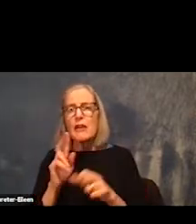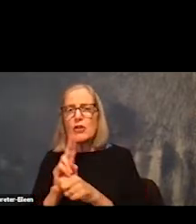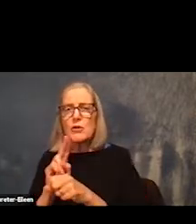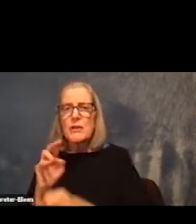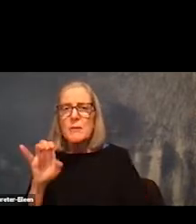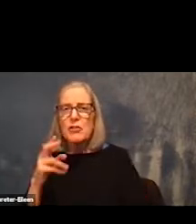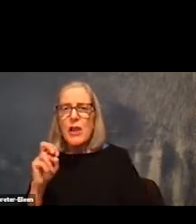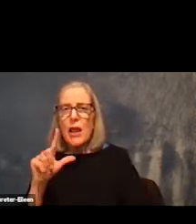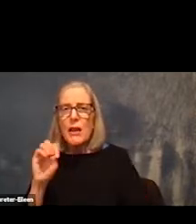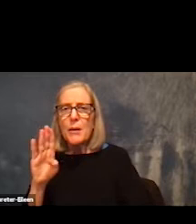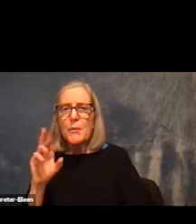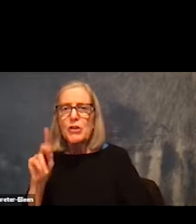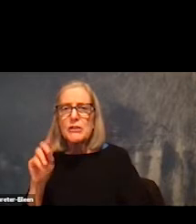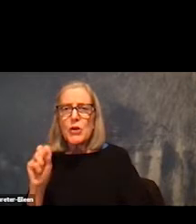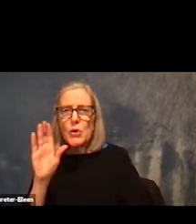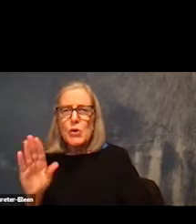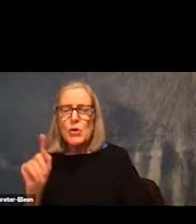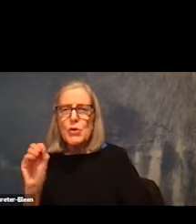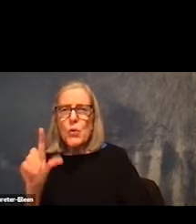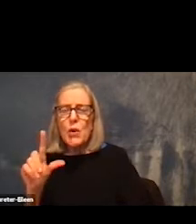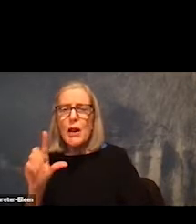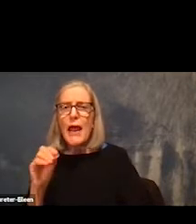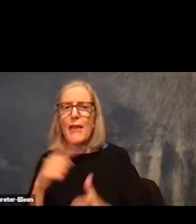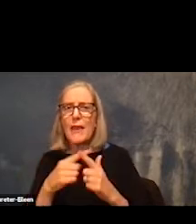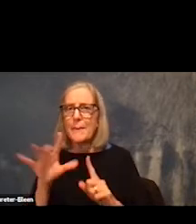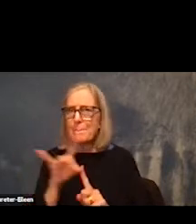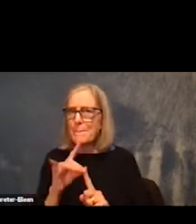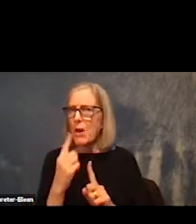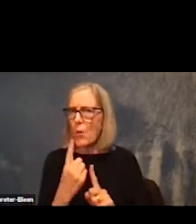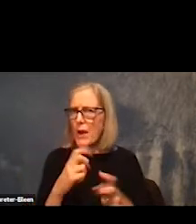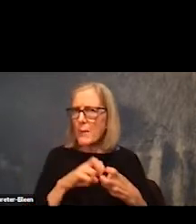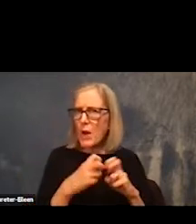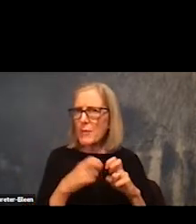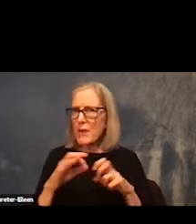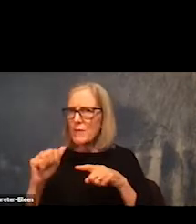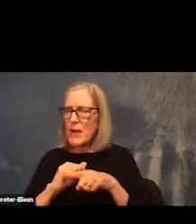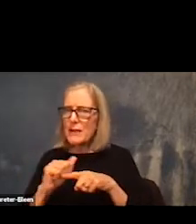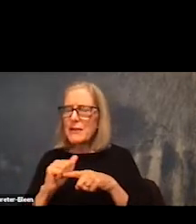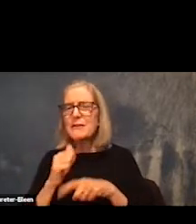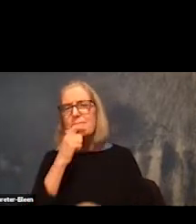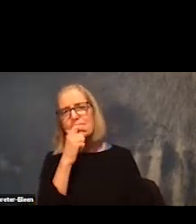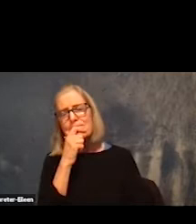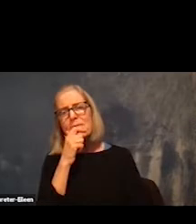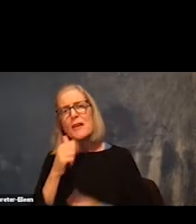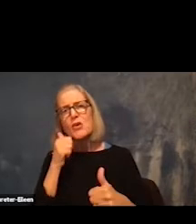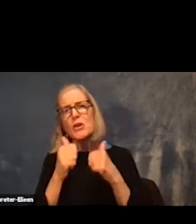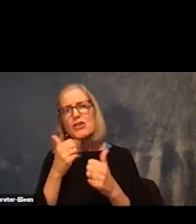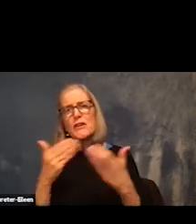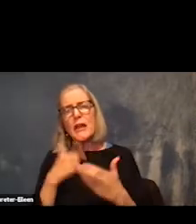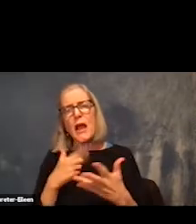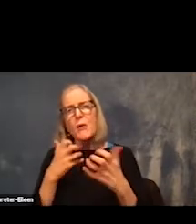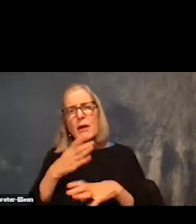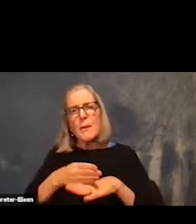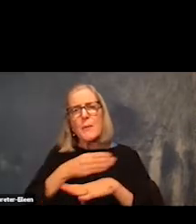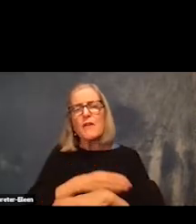select one problem of practice. Think, what would you like to improve in the way that you interact with families